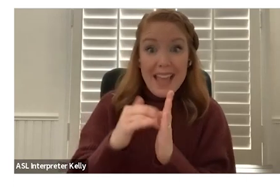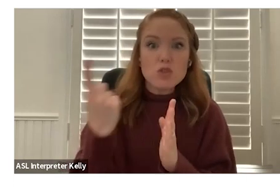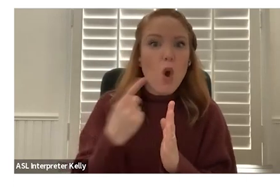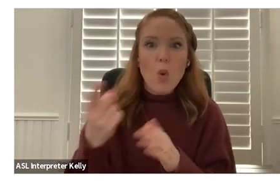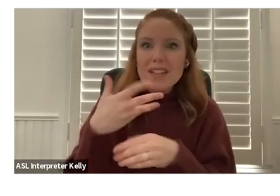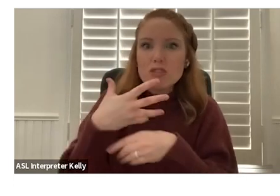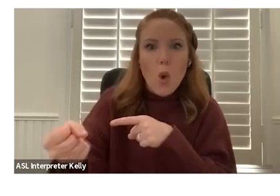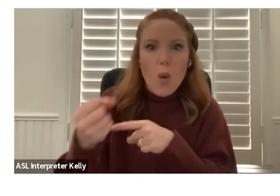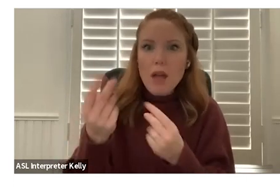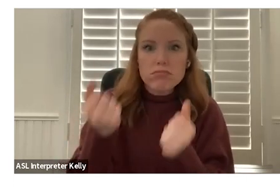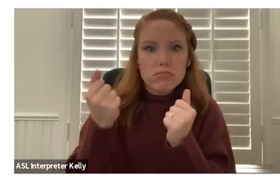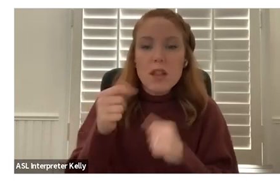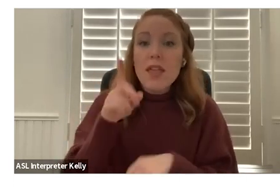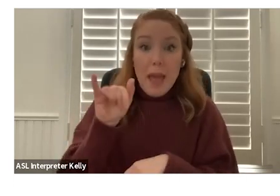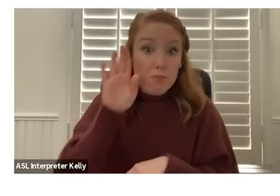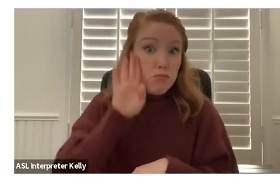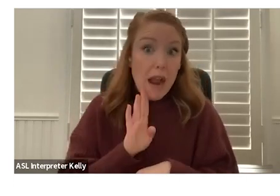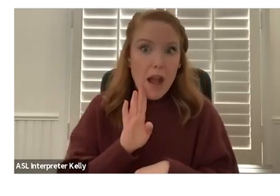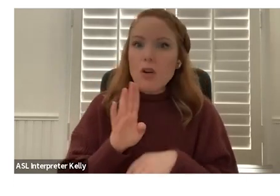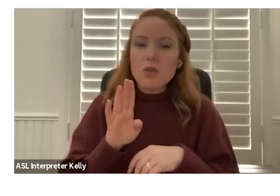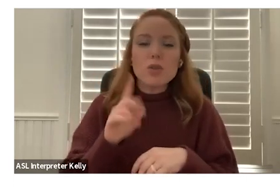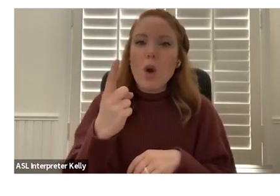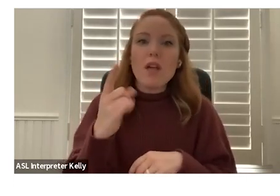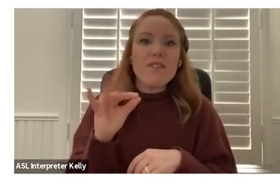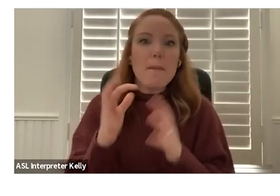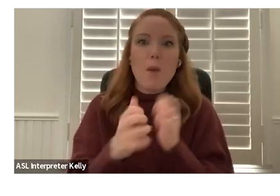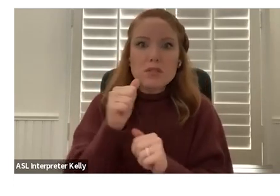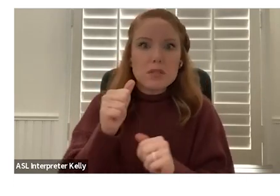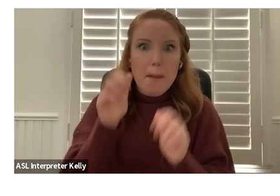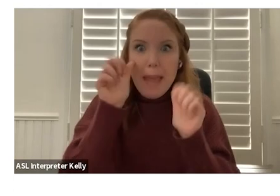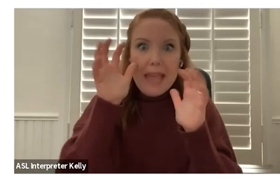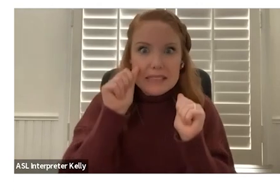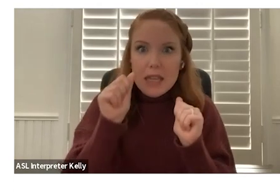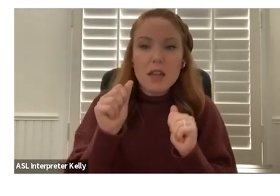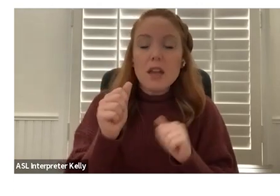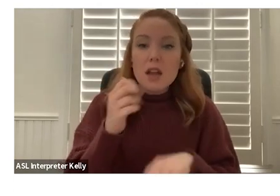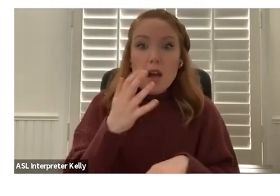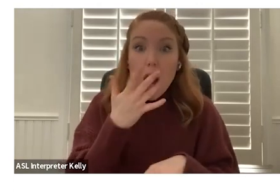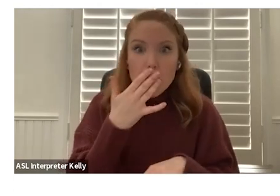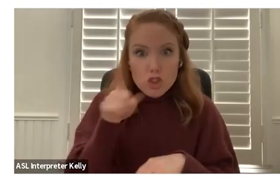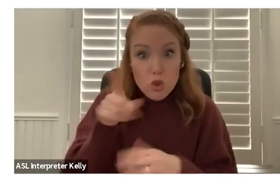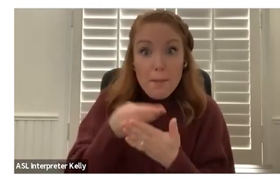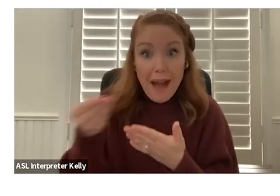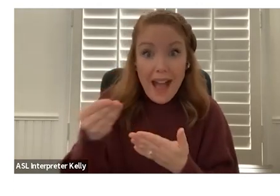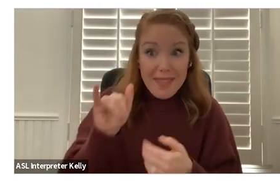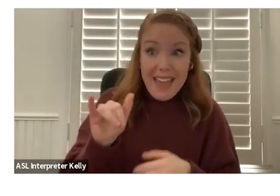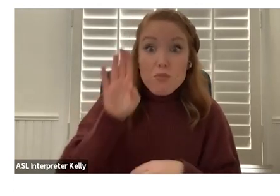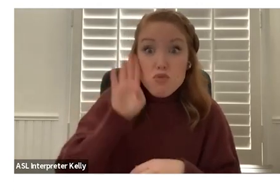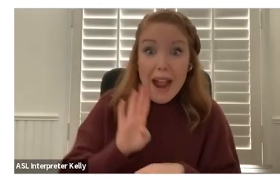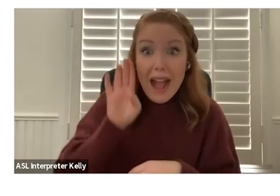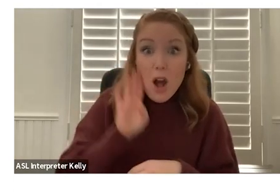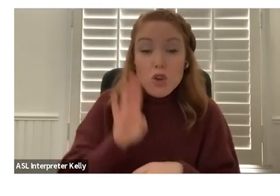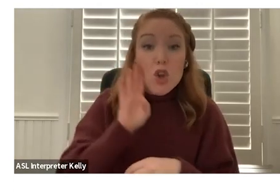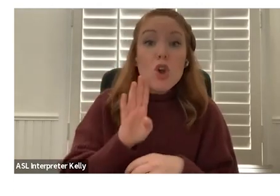by colonialism or capitalism became an obsession. So if we think about cash crops like cotton or sugarcane